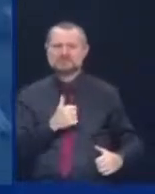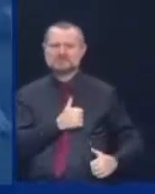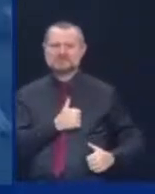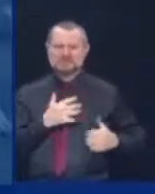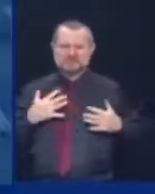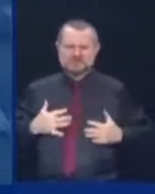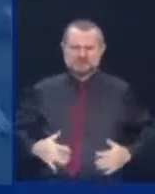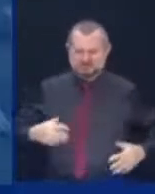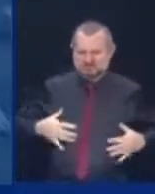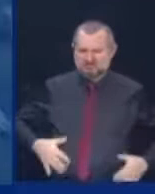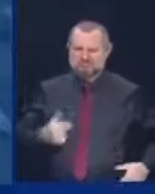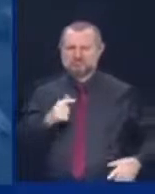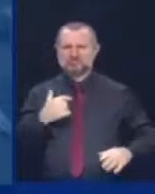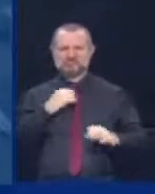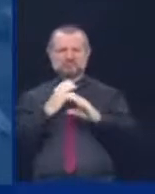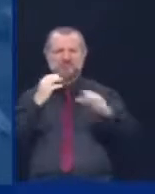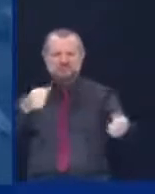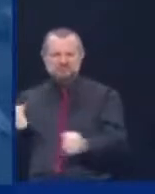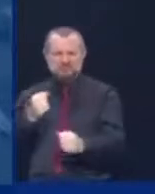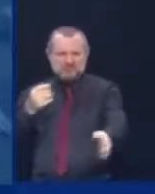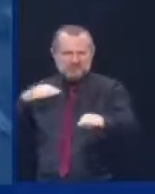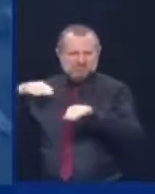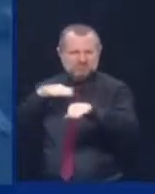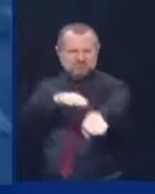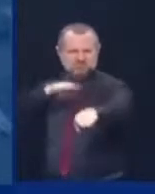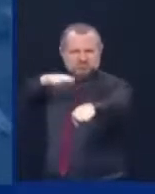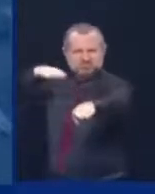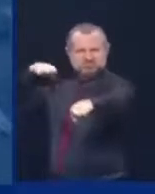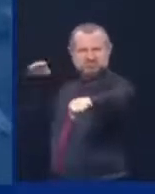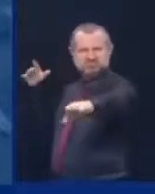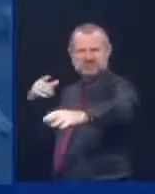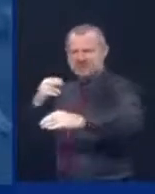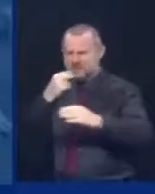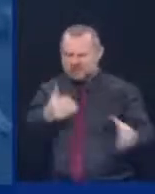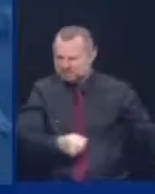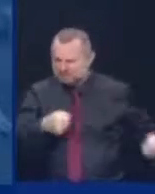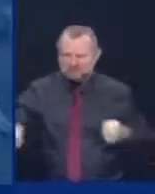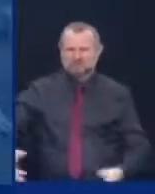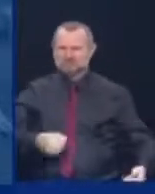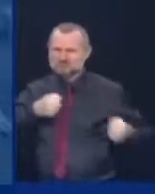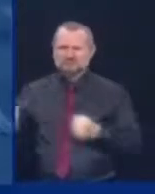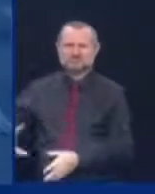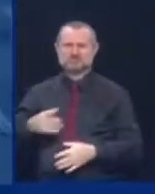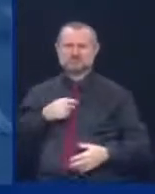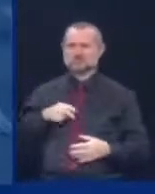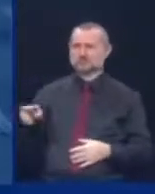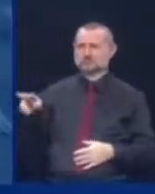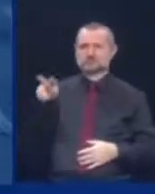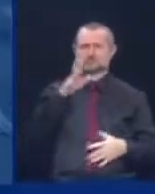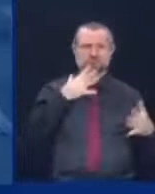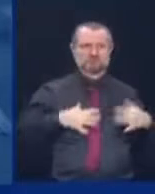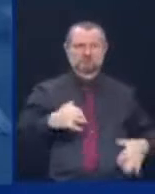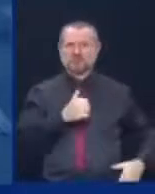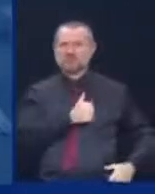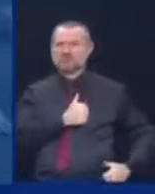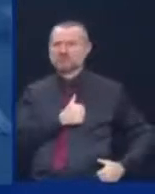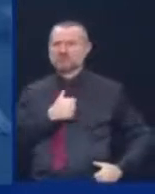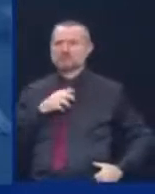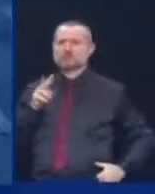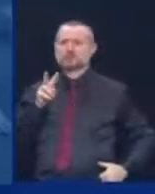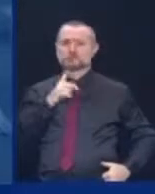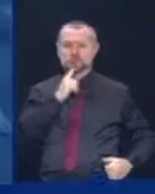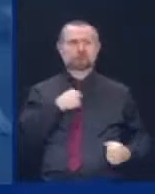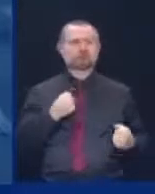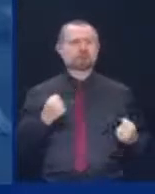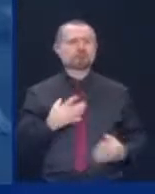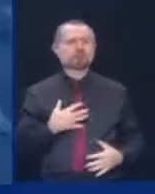green trucks, Army rations, Army nurses. It was frightening. They were scared. But you know what?